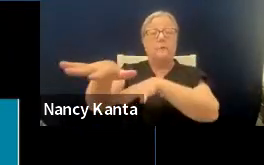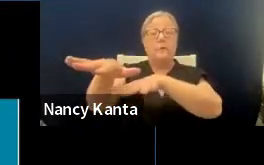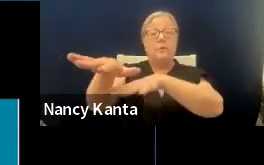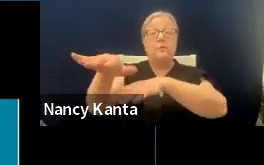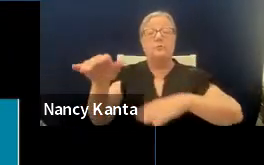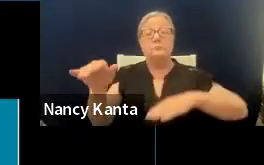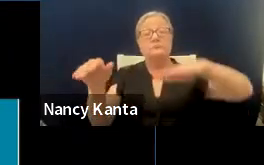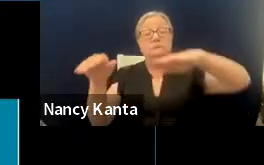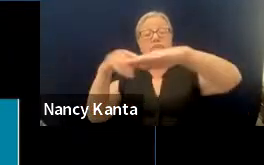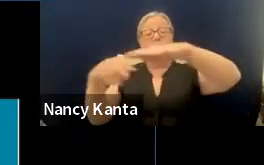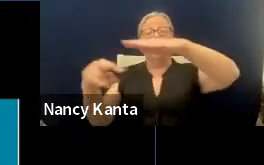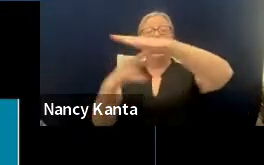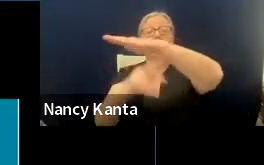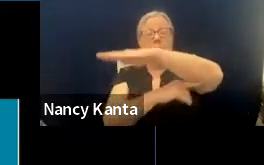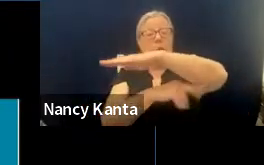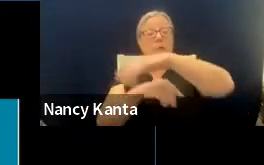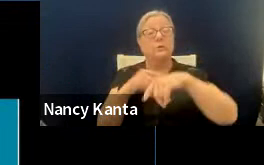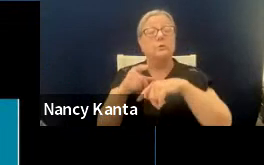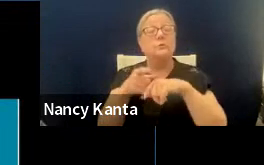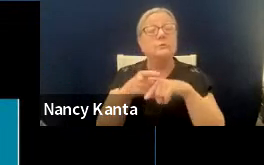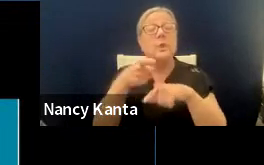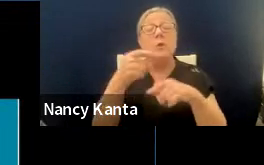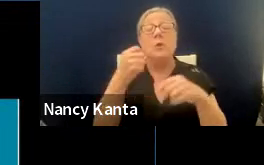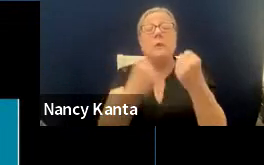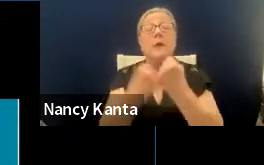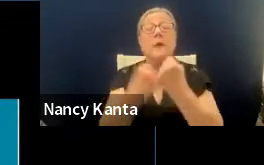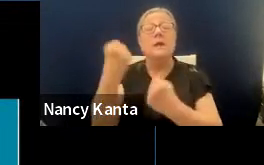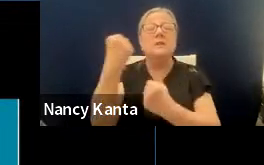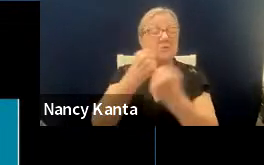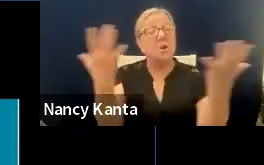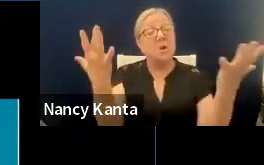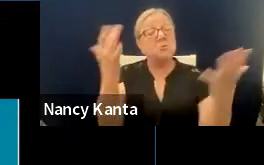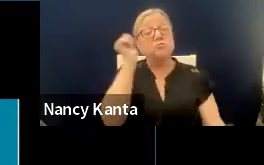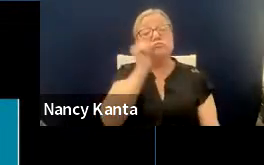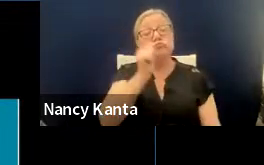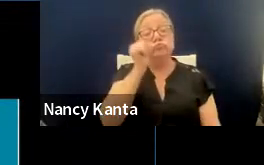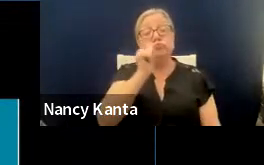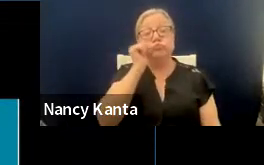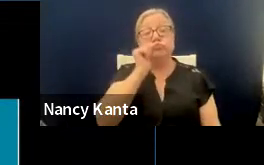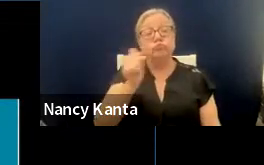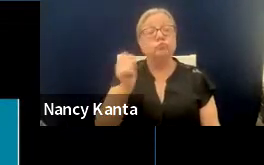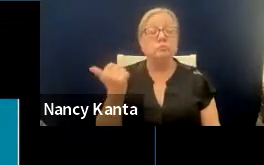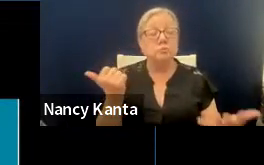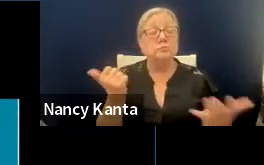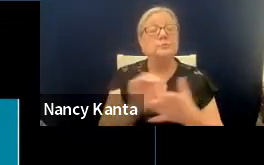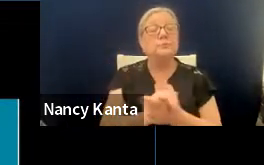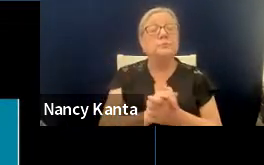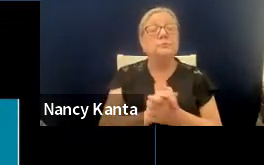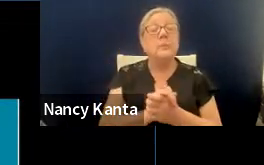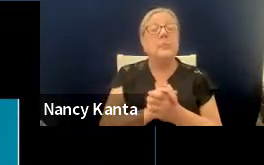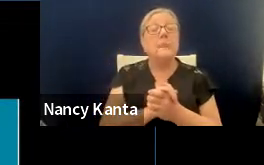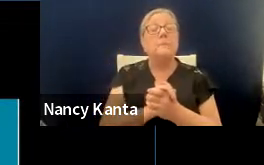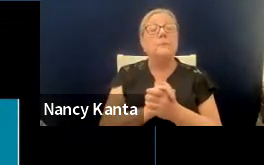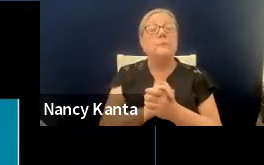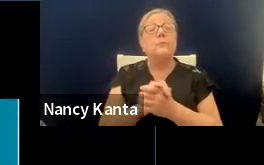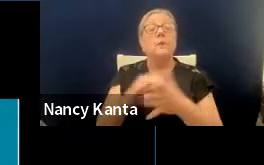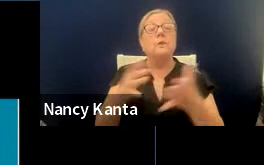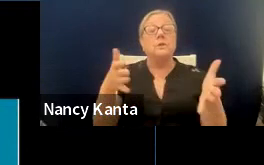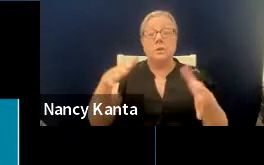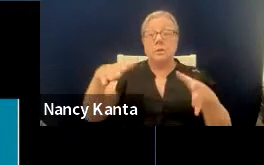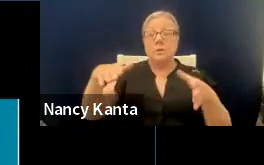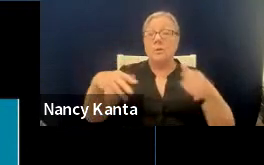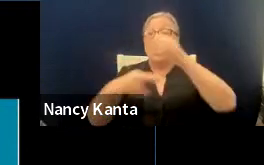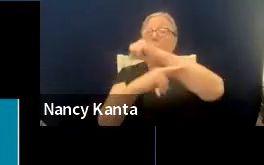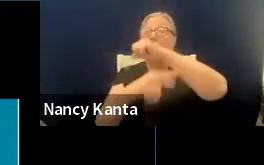the structure is comparatively regular. Then as it spans land and